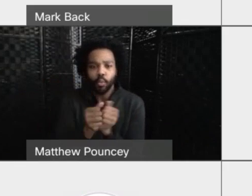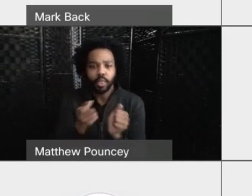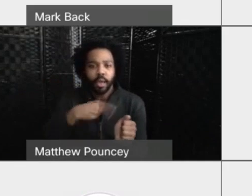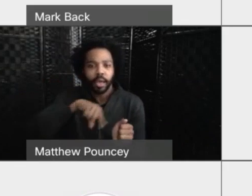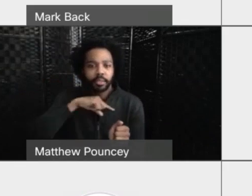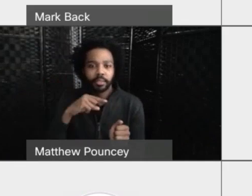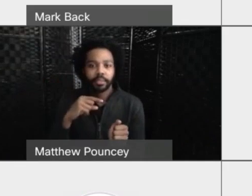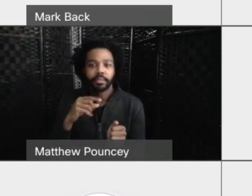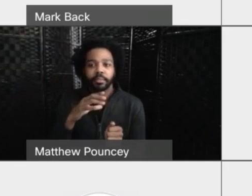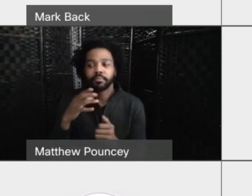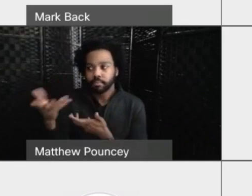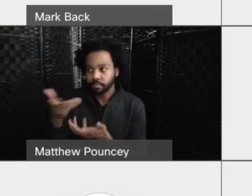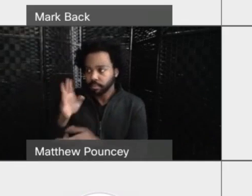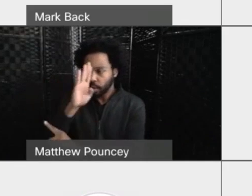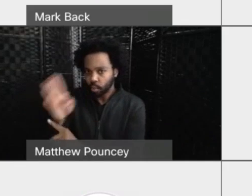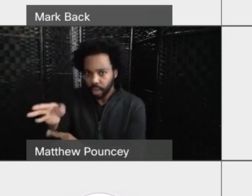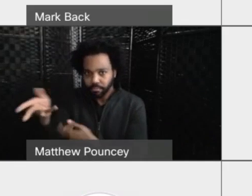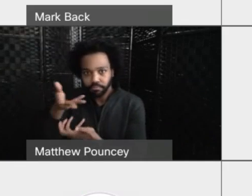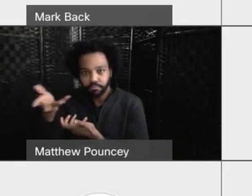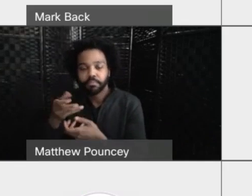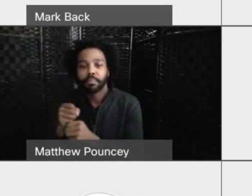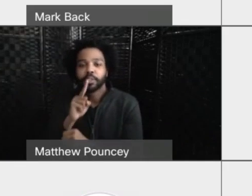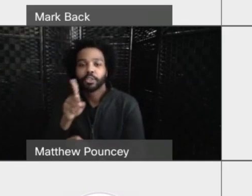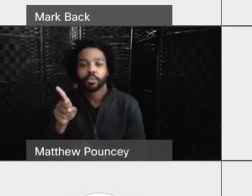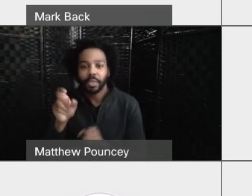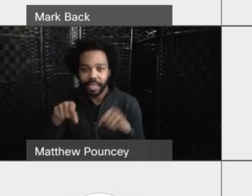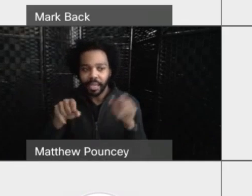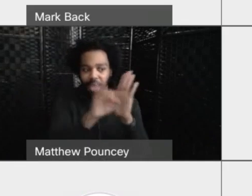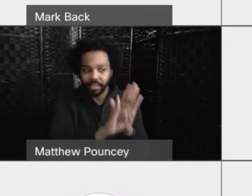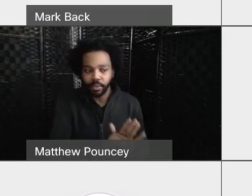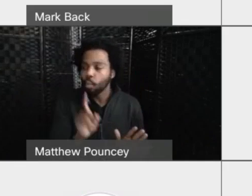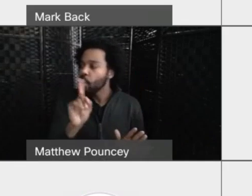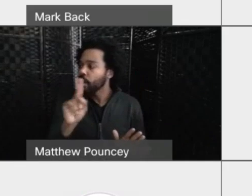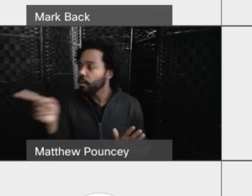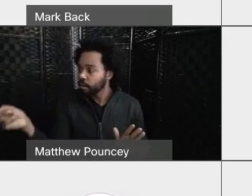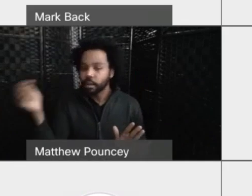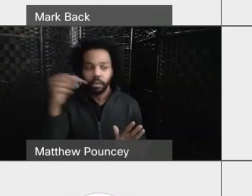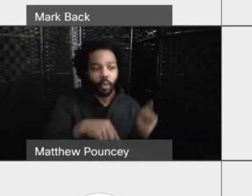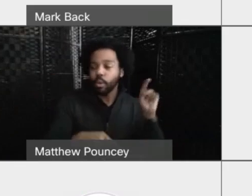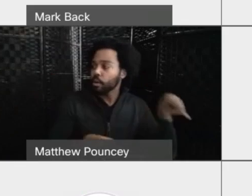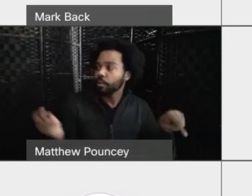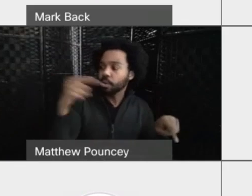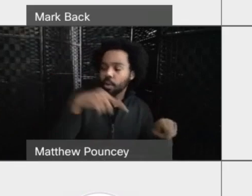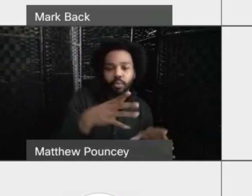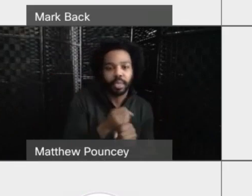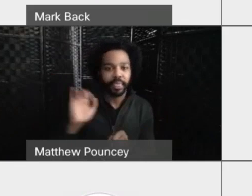the providers directly now to identify where those people will go to get the vaccine.